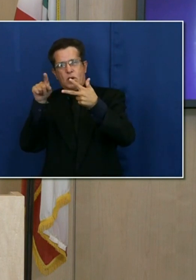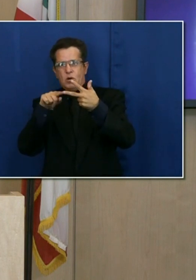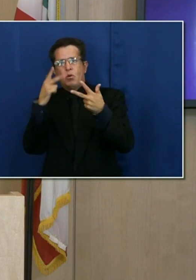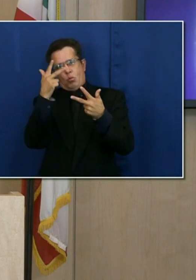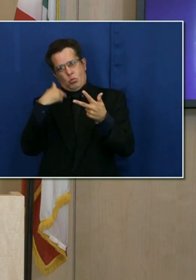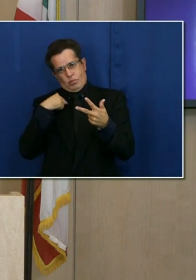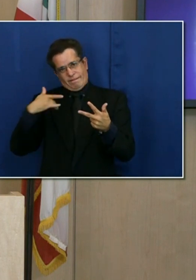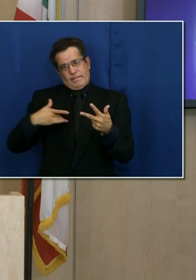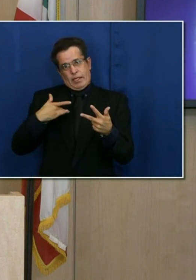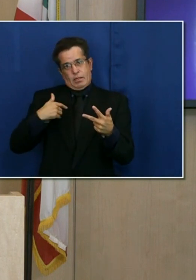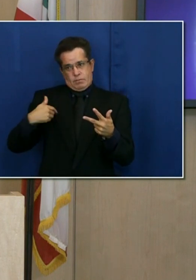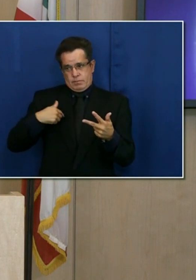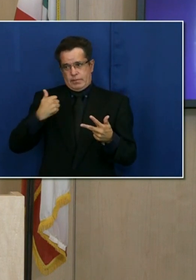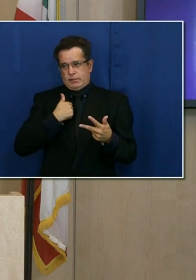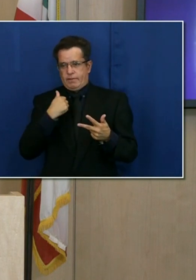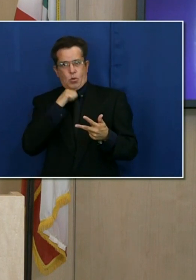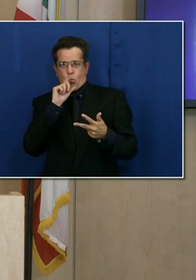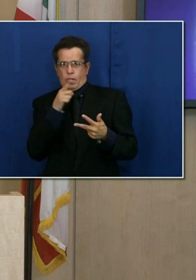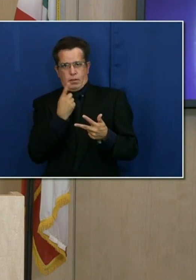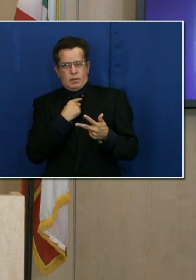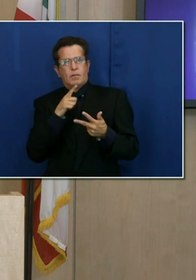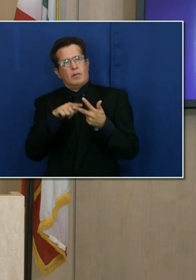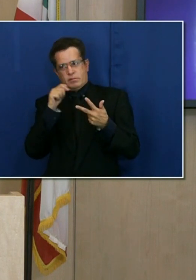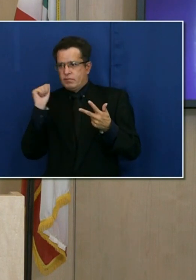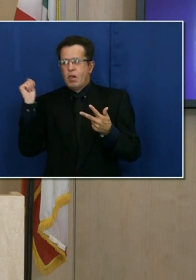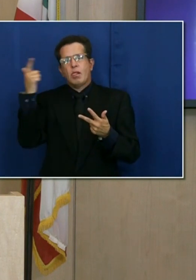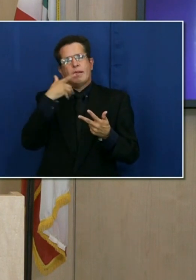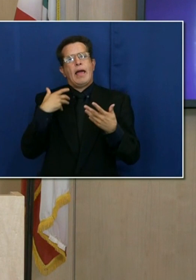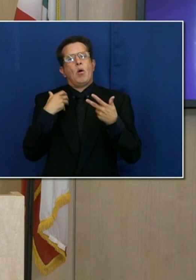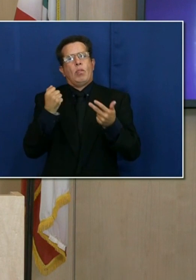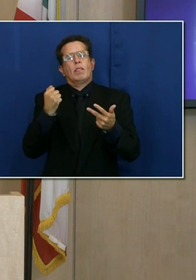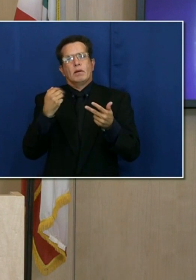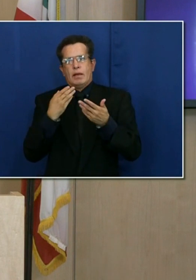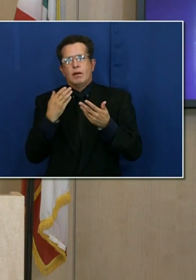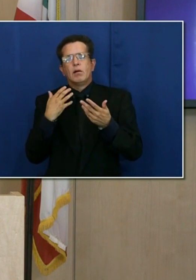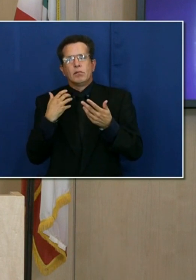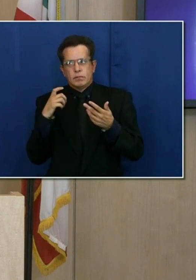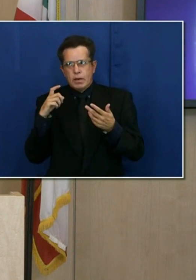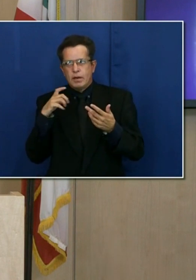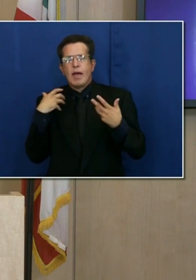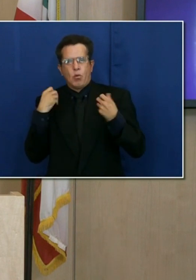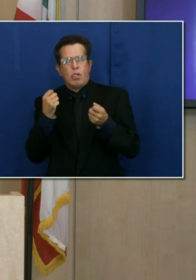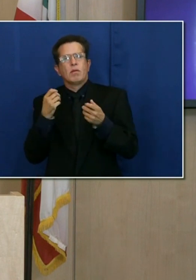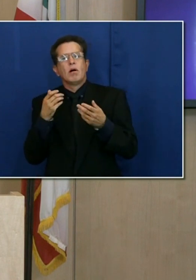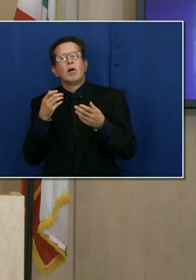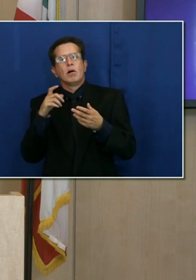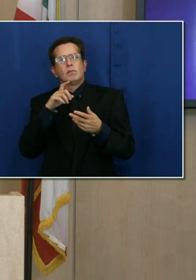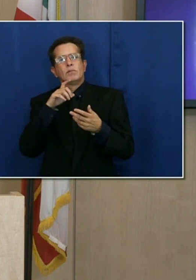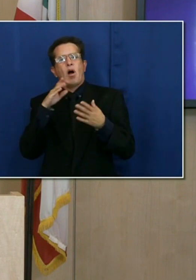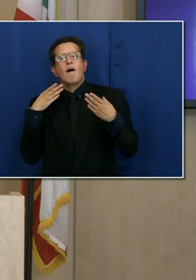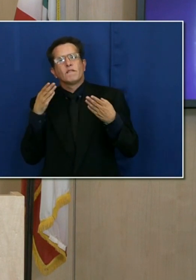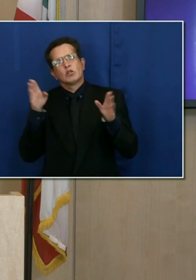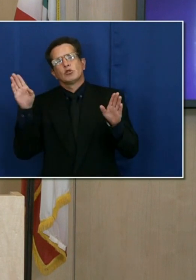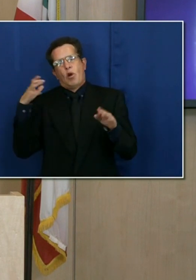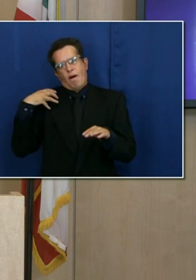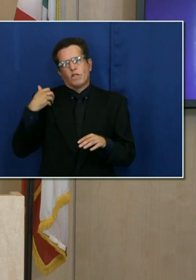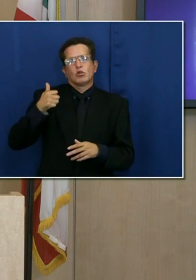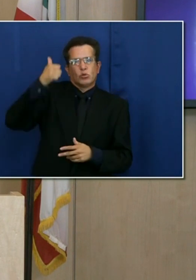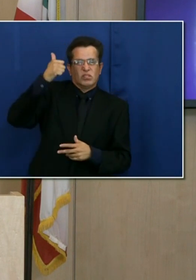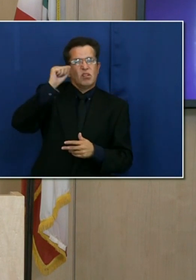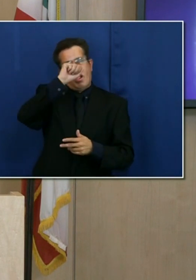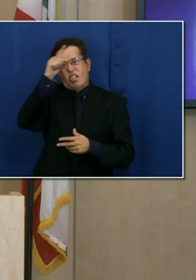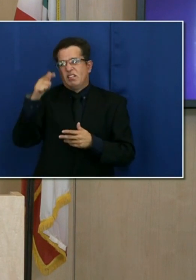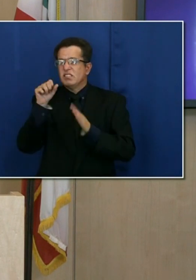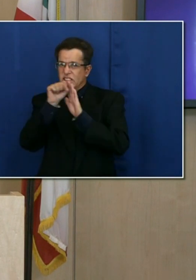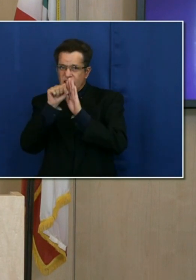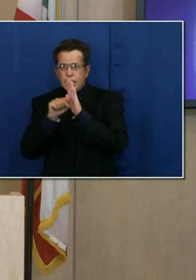just myself as the health officer for San Diego County, but other health officers across the state, utilizing, if counties are